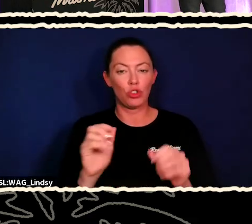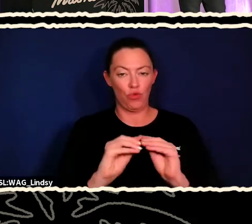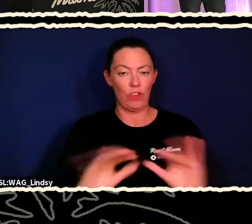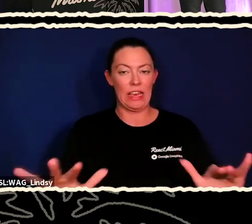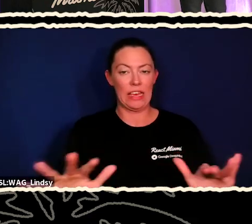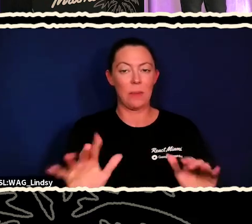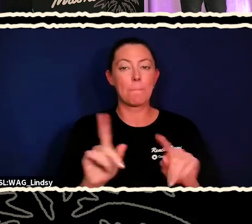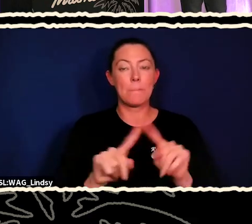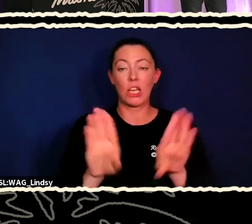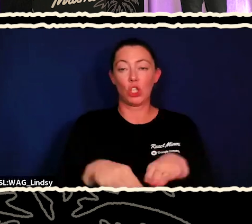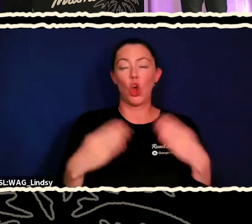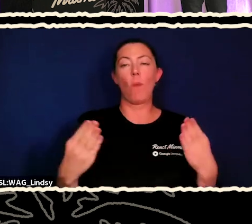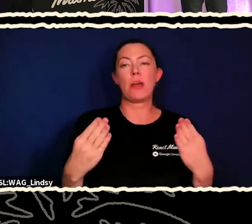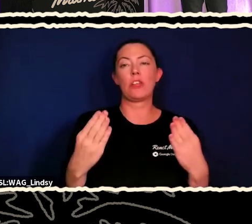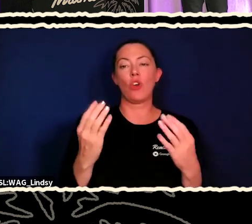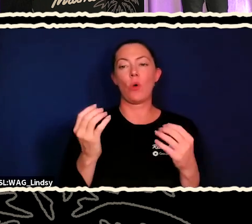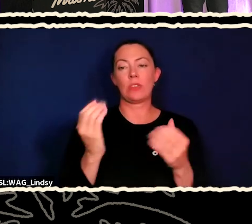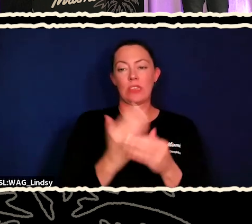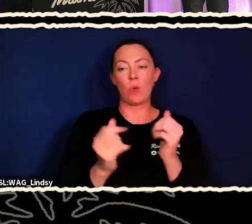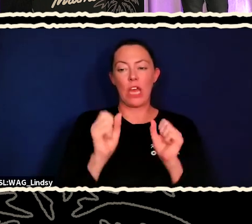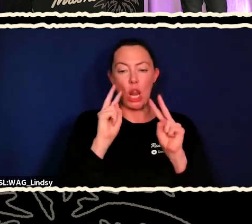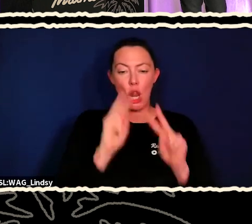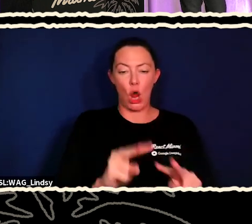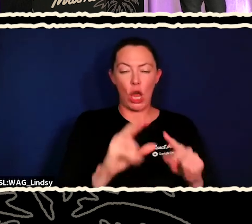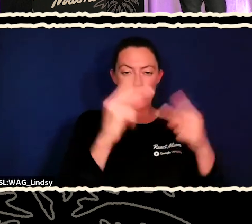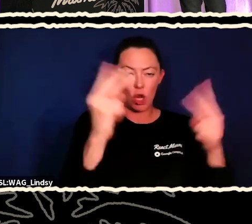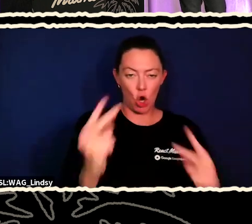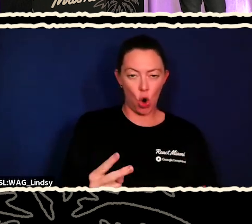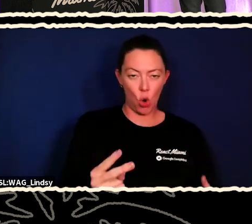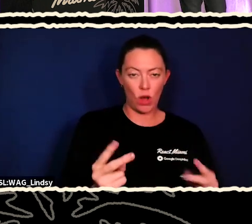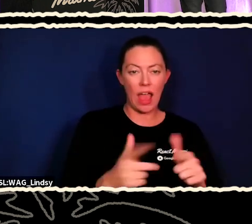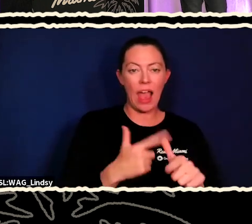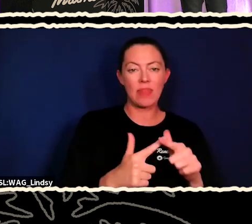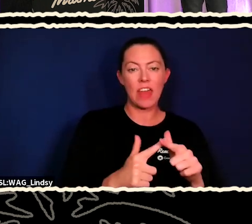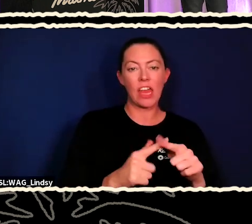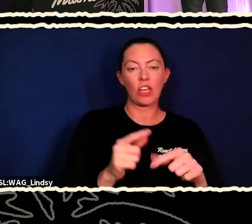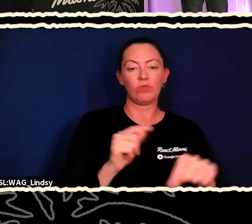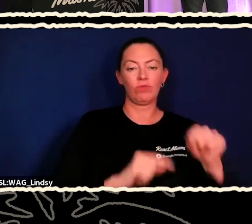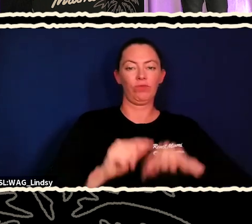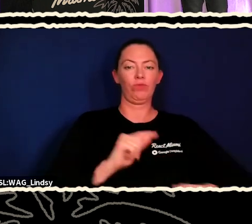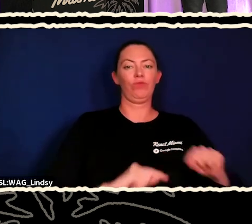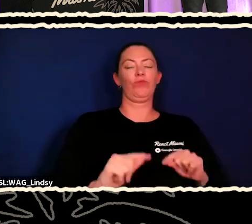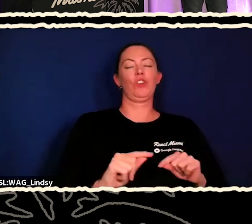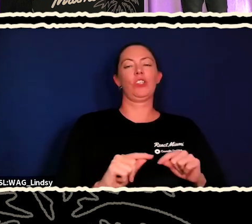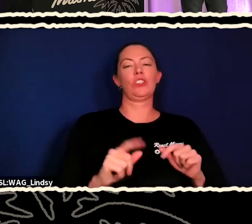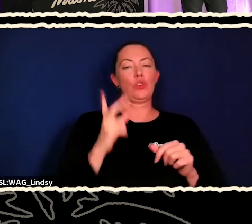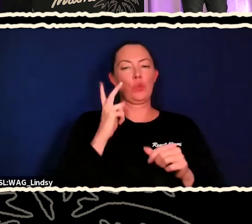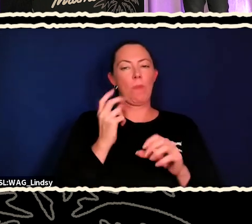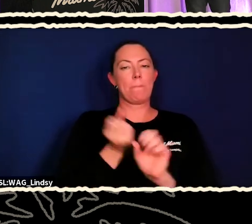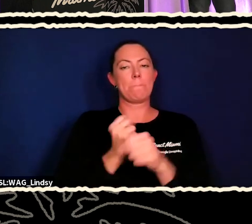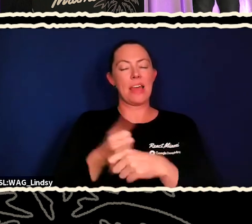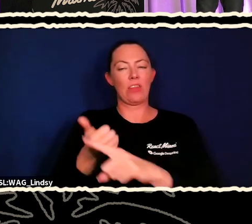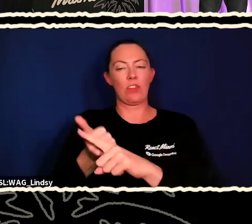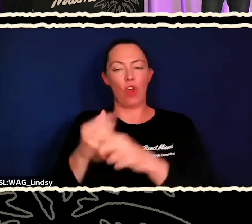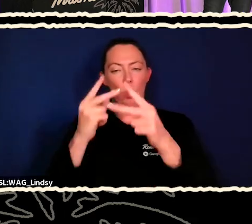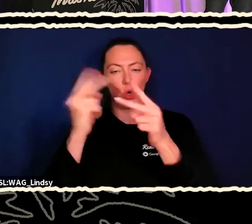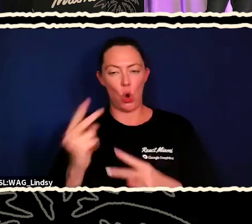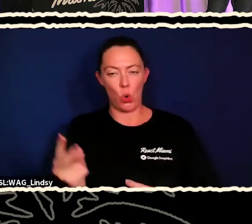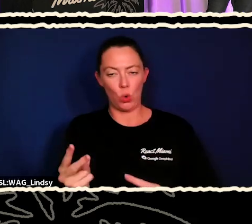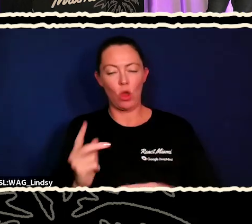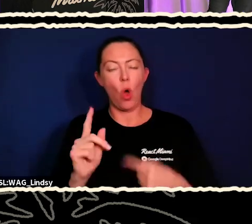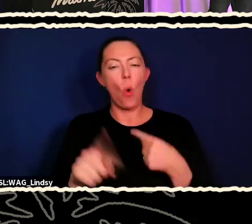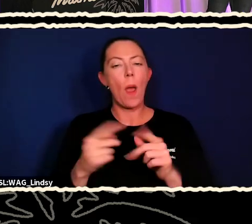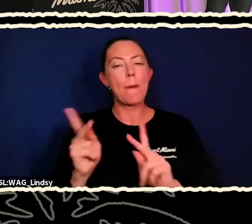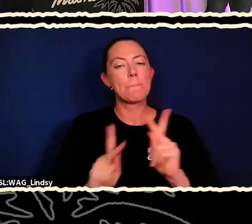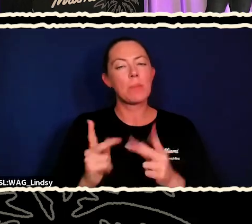code and see how it was generated to reverse engineer to get their own code. But I also used Eminem lyrics for the code, and then so when people were trying to reverse